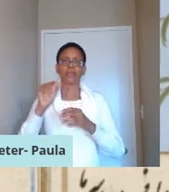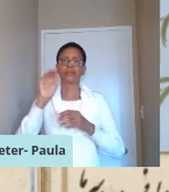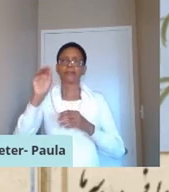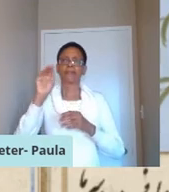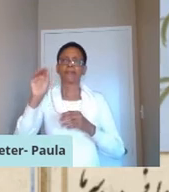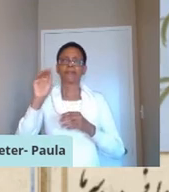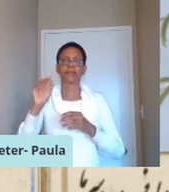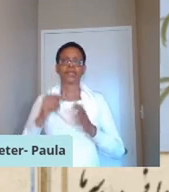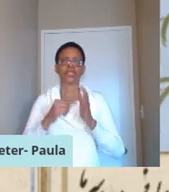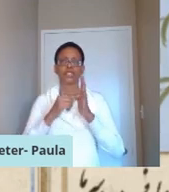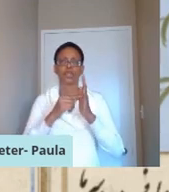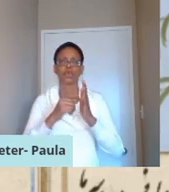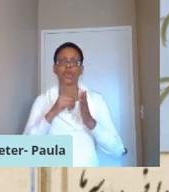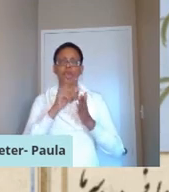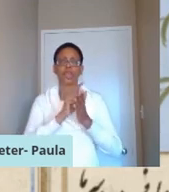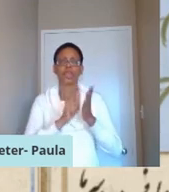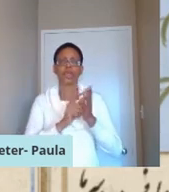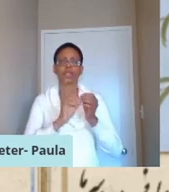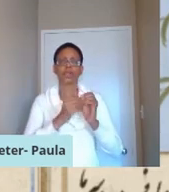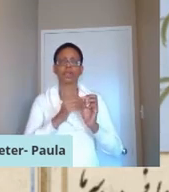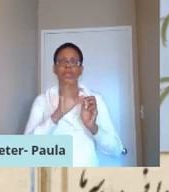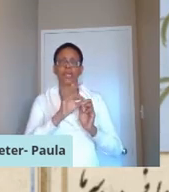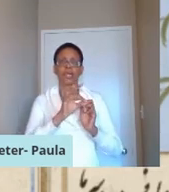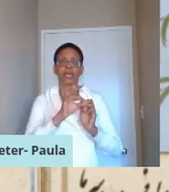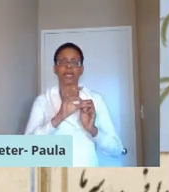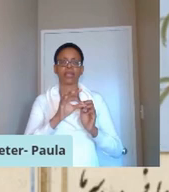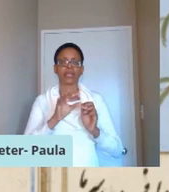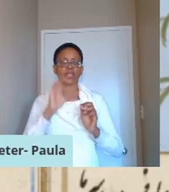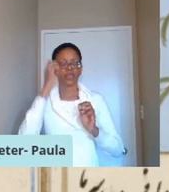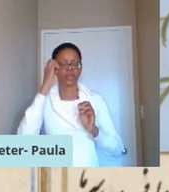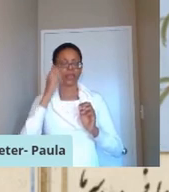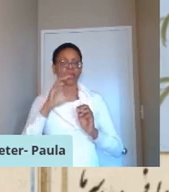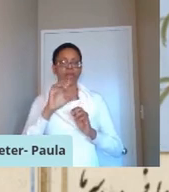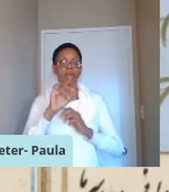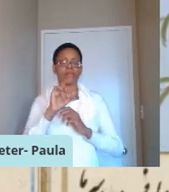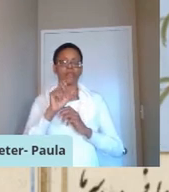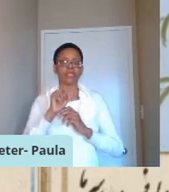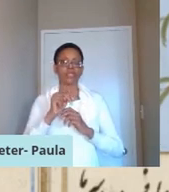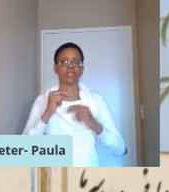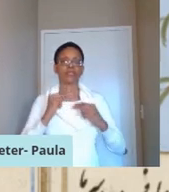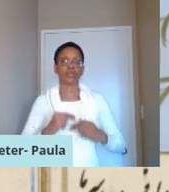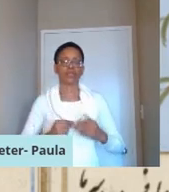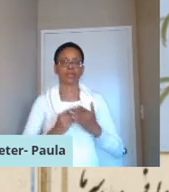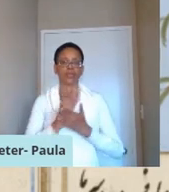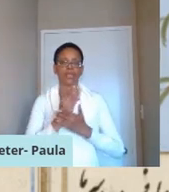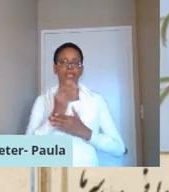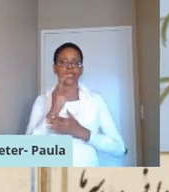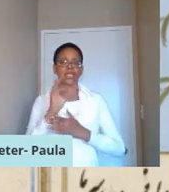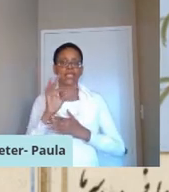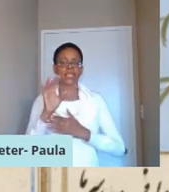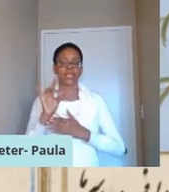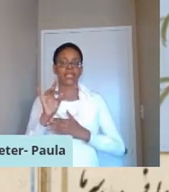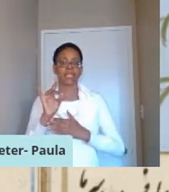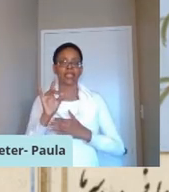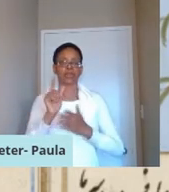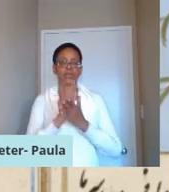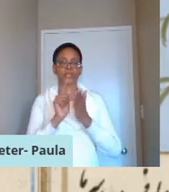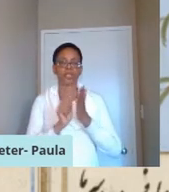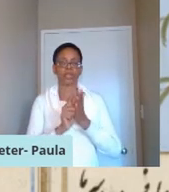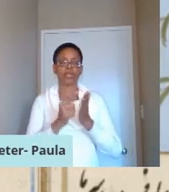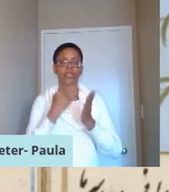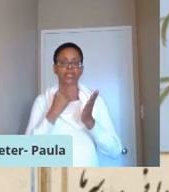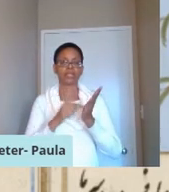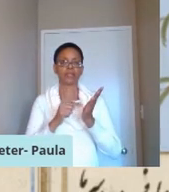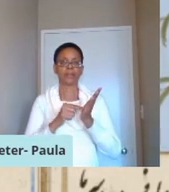Article 9 of both the European Convention on Human Rights and Human Rights Act of 1998. And this act